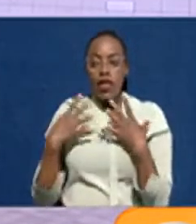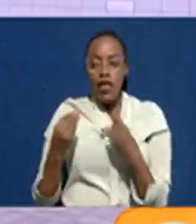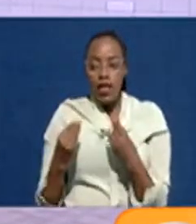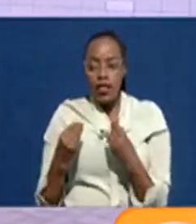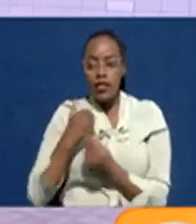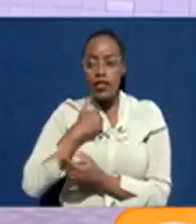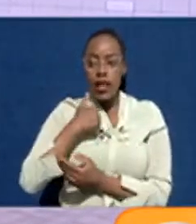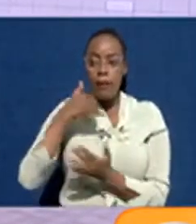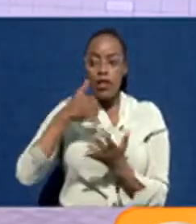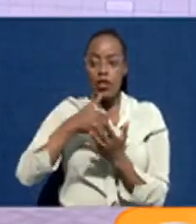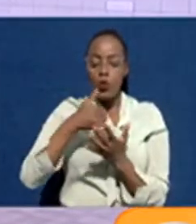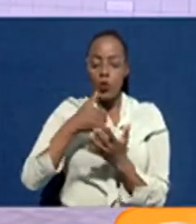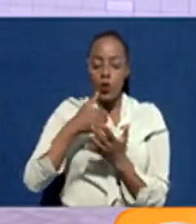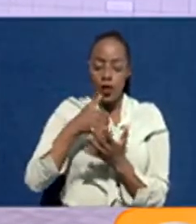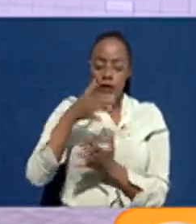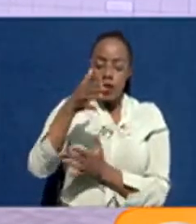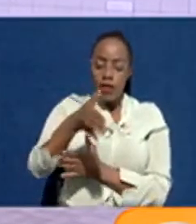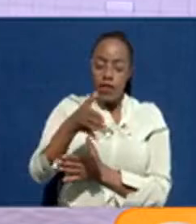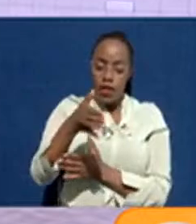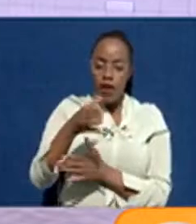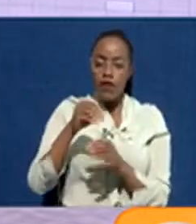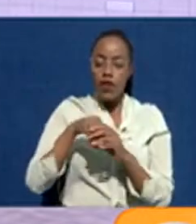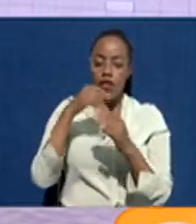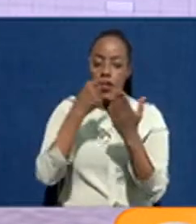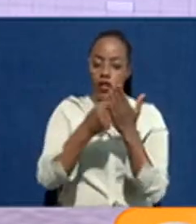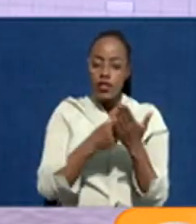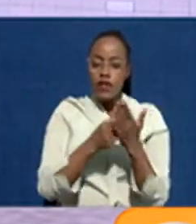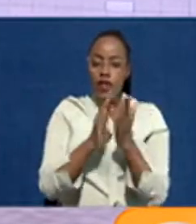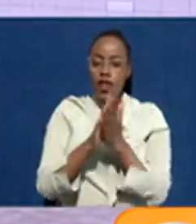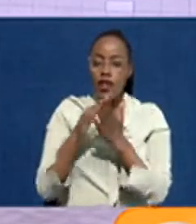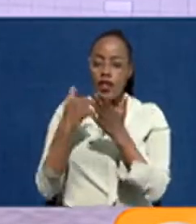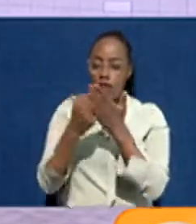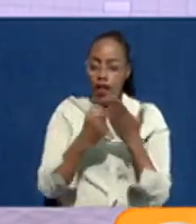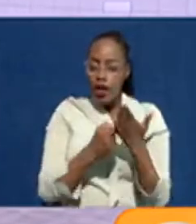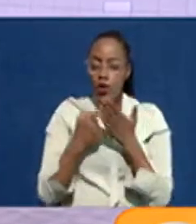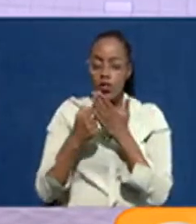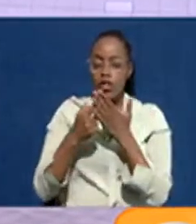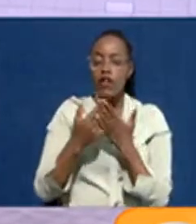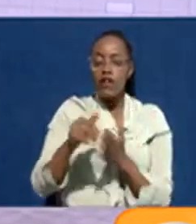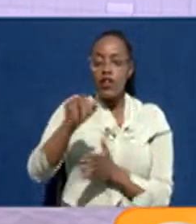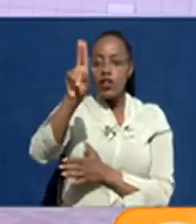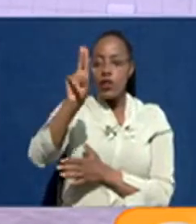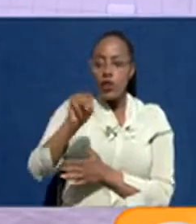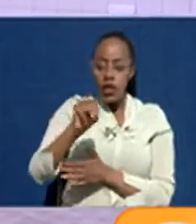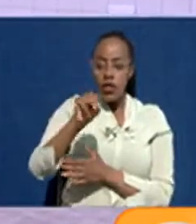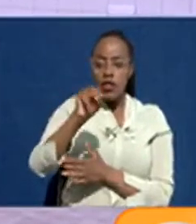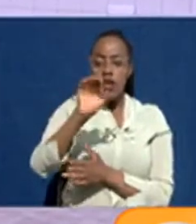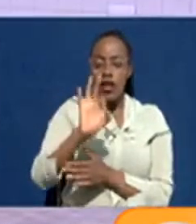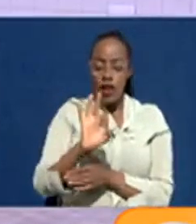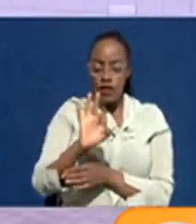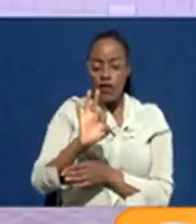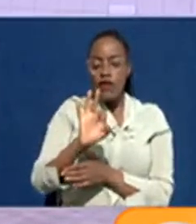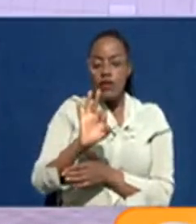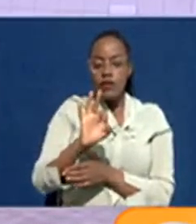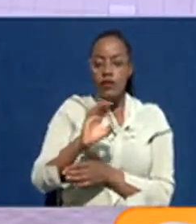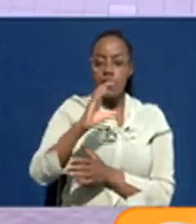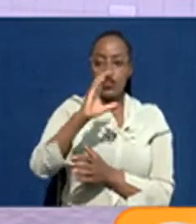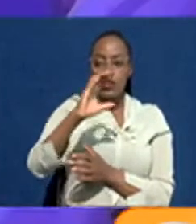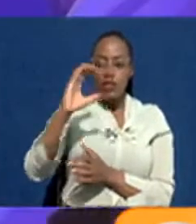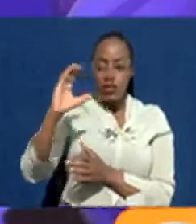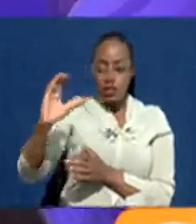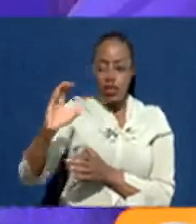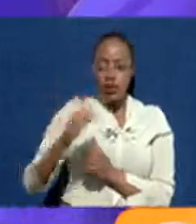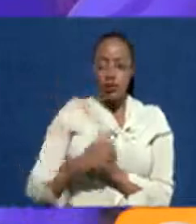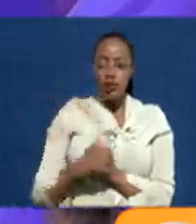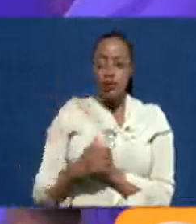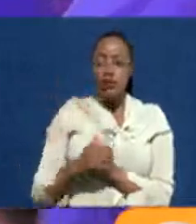is included in the discussions and the negotiations at the UNFCCC going forward.